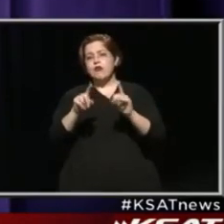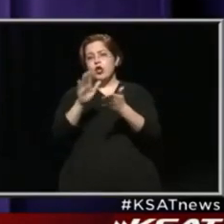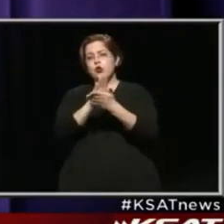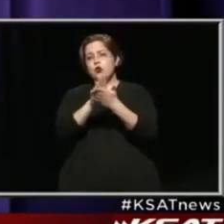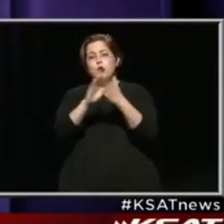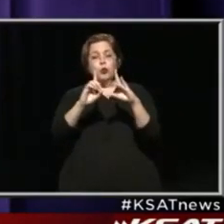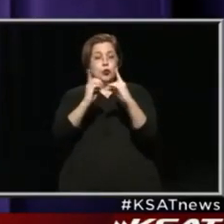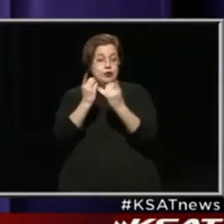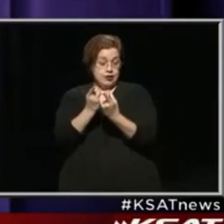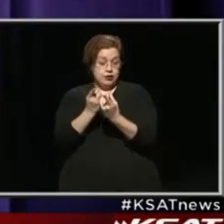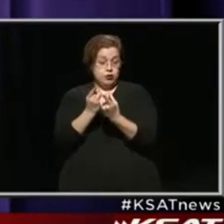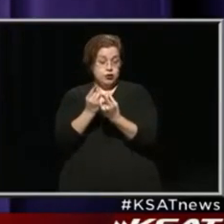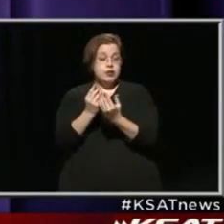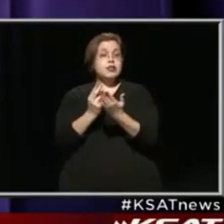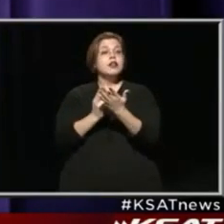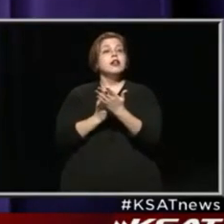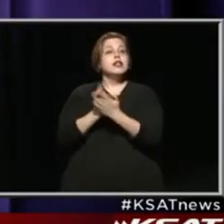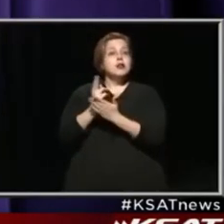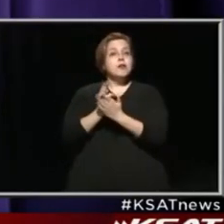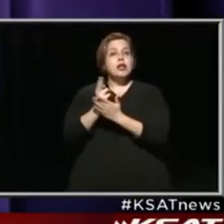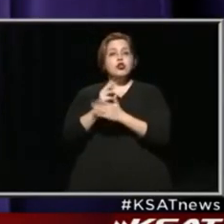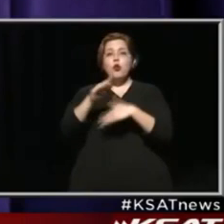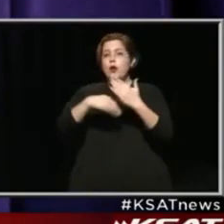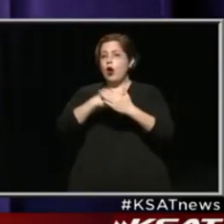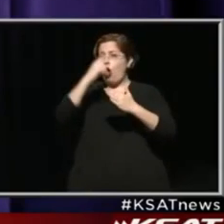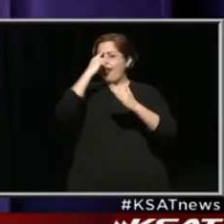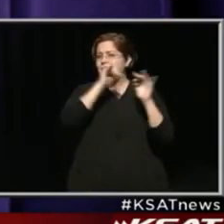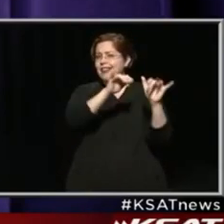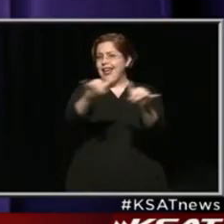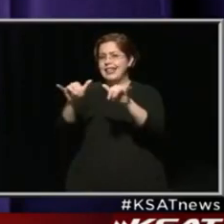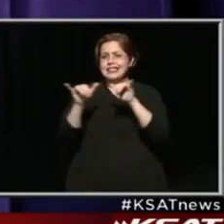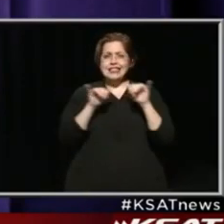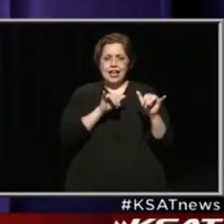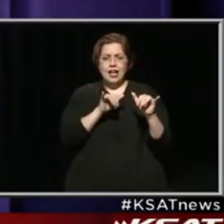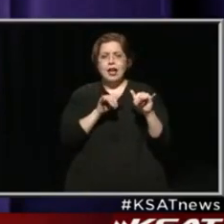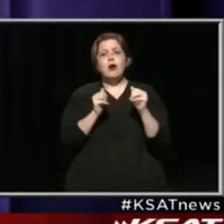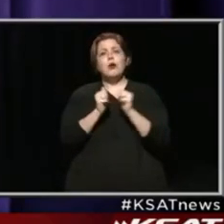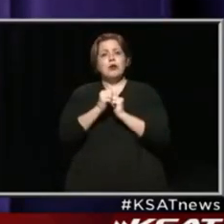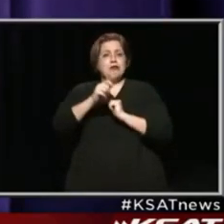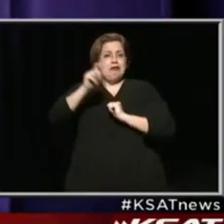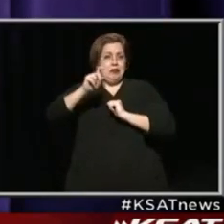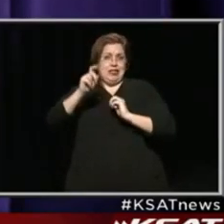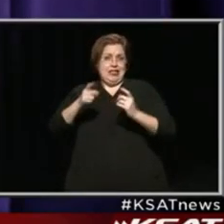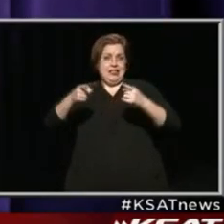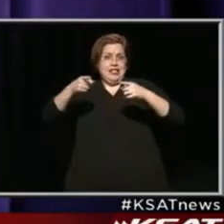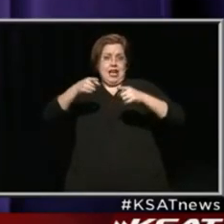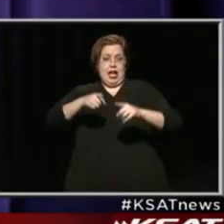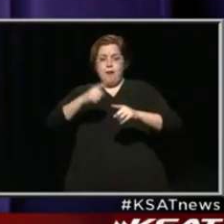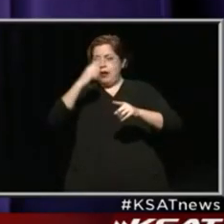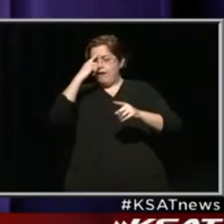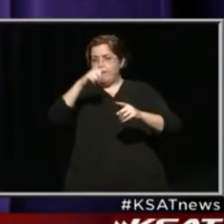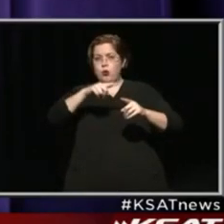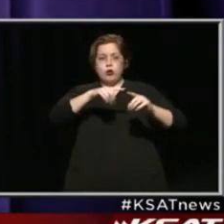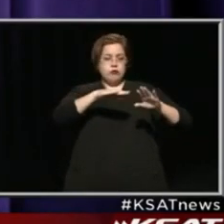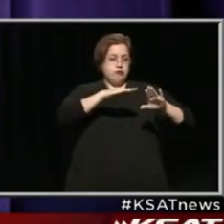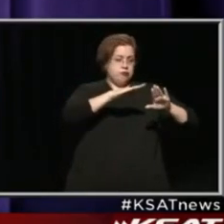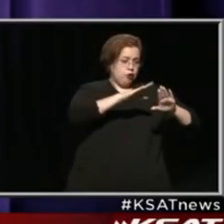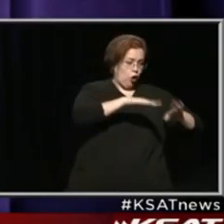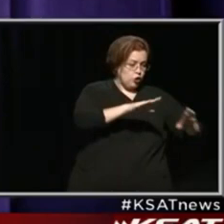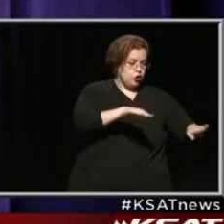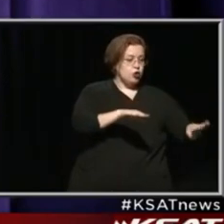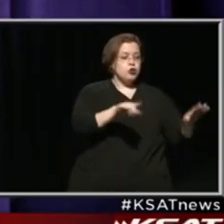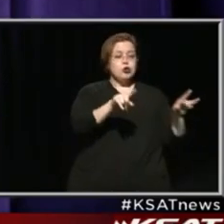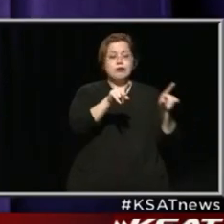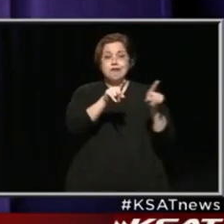make sure that we are all on the same page with what needs to happen in order to keep our children